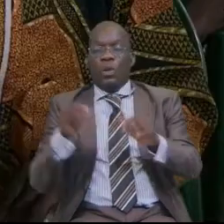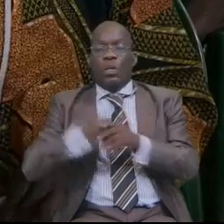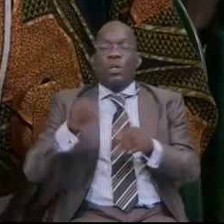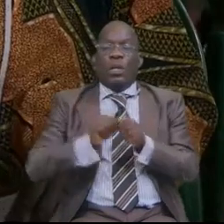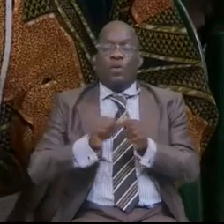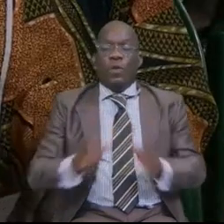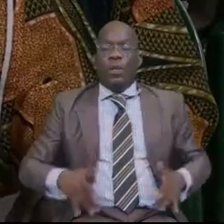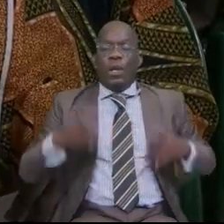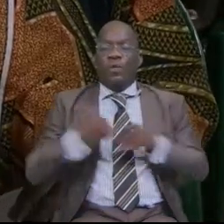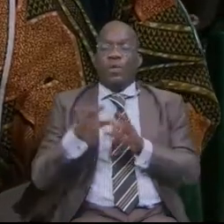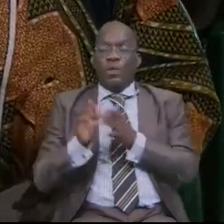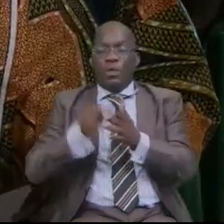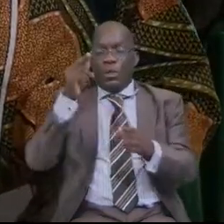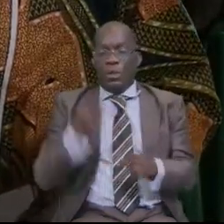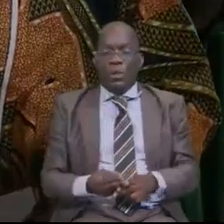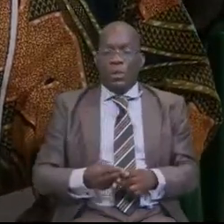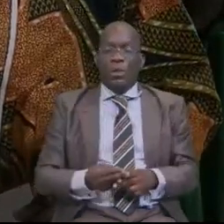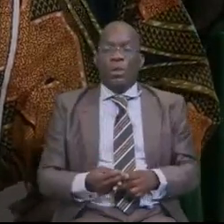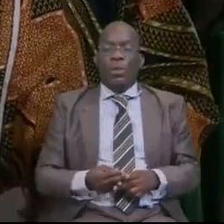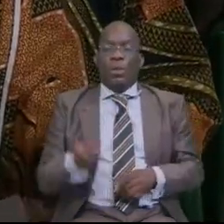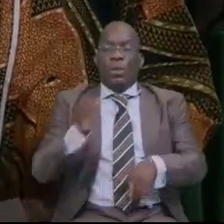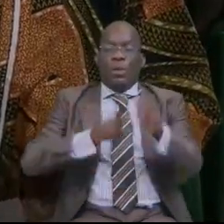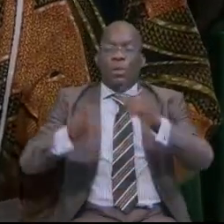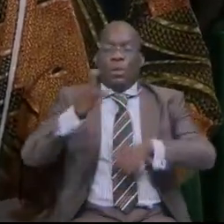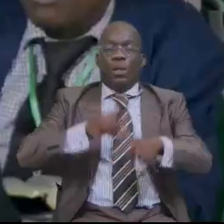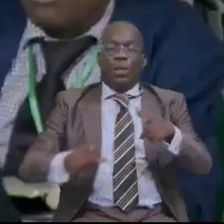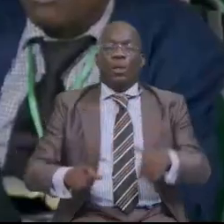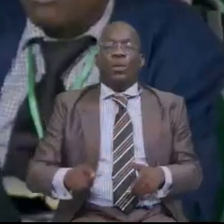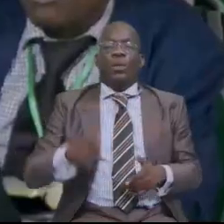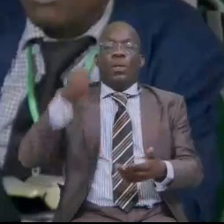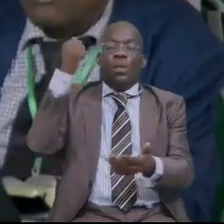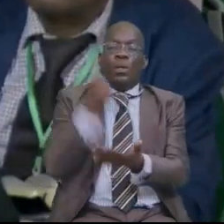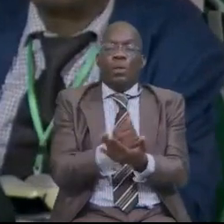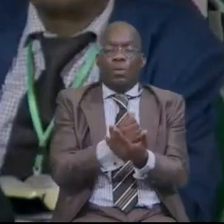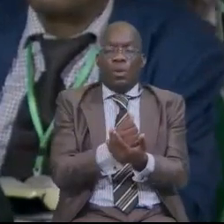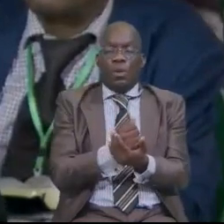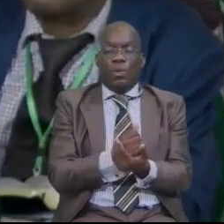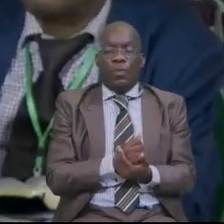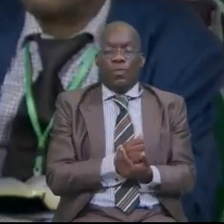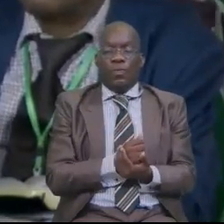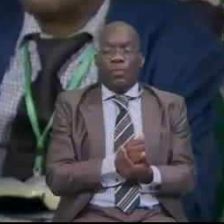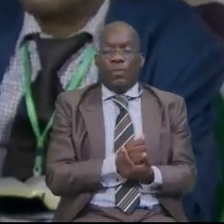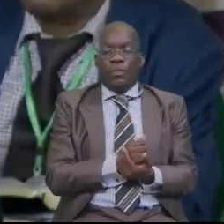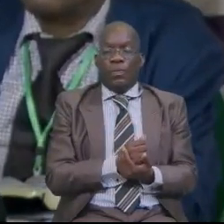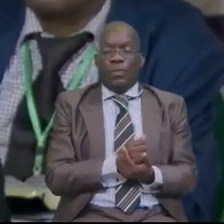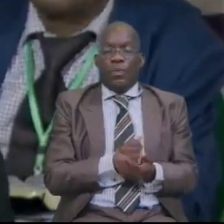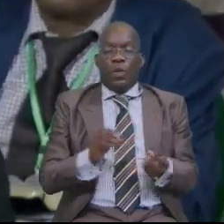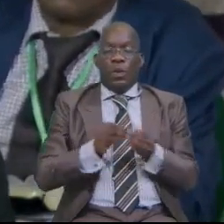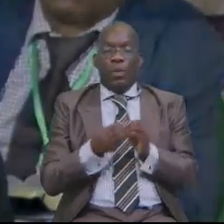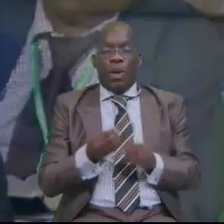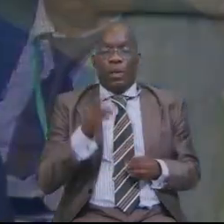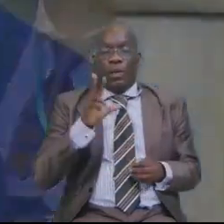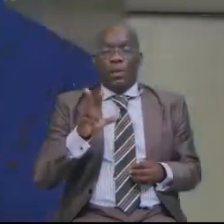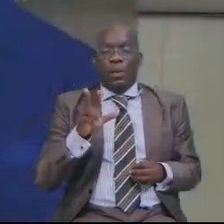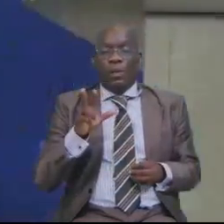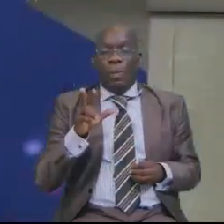Jesus' name. Give me good, good, good morning. Amen. We're looking at number three. Number